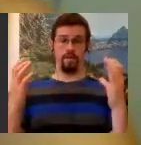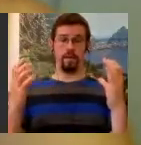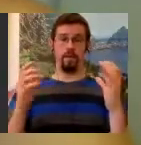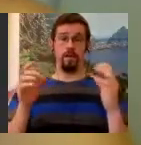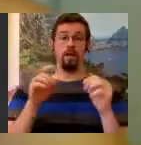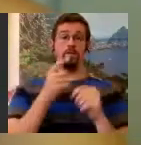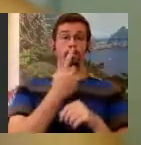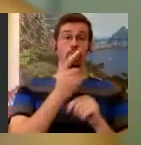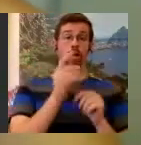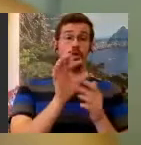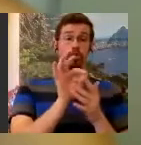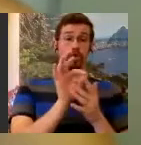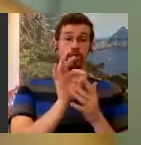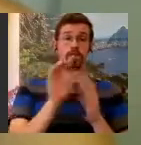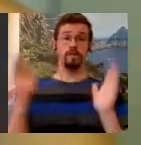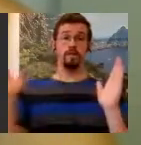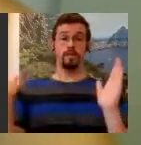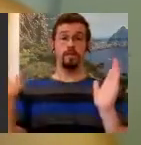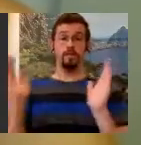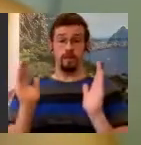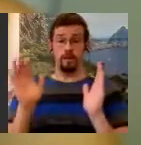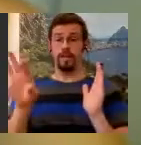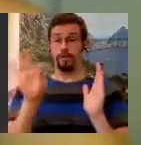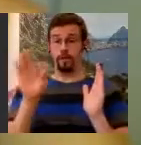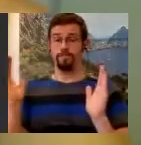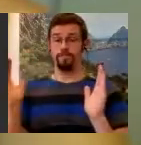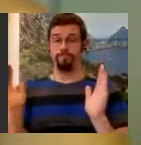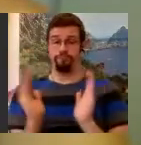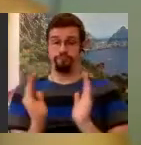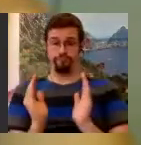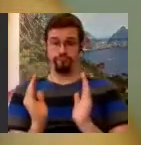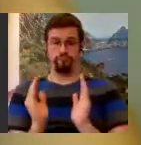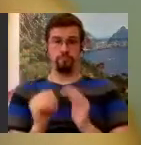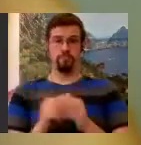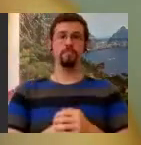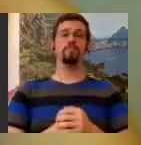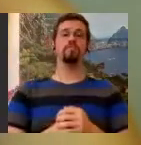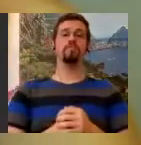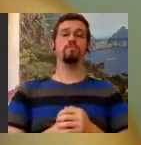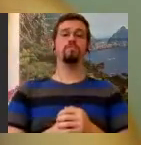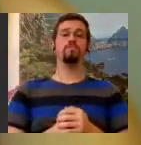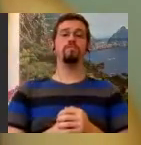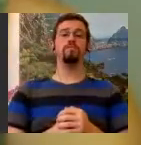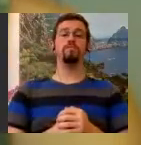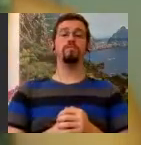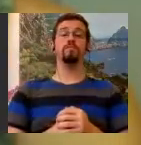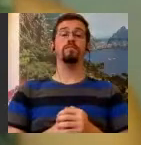to the next one. Okay? And at the end, you